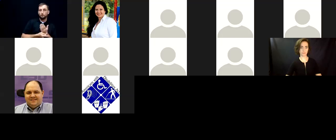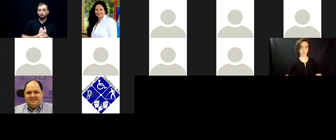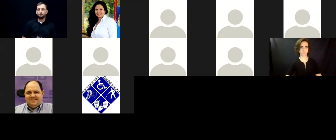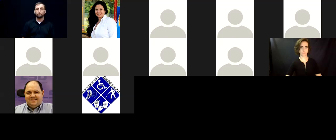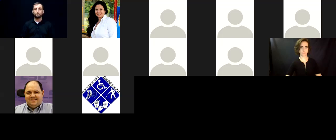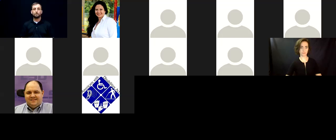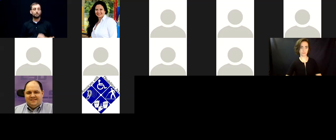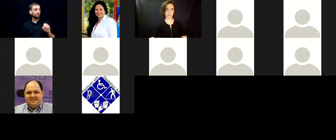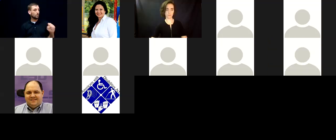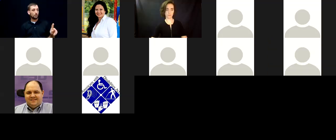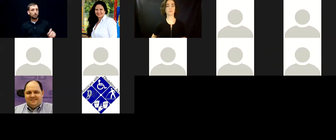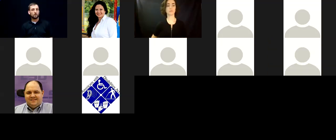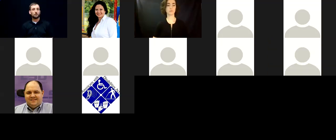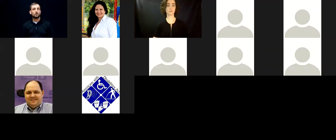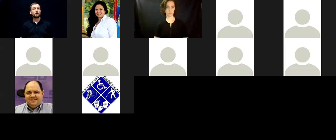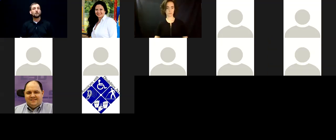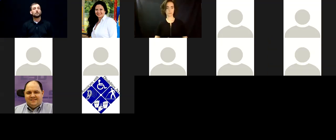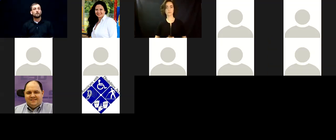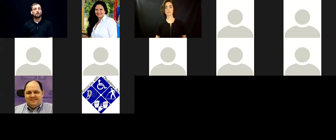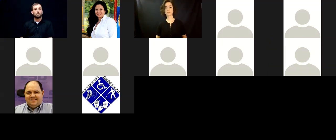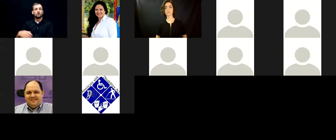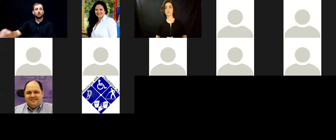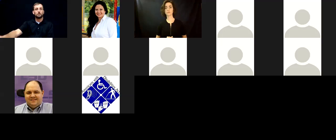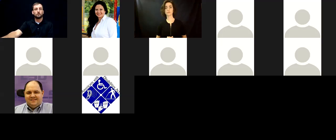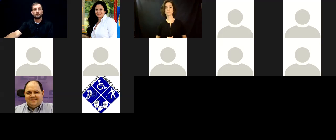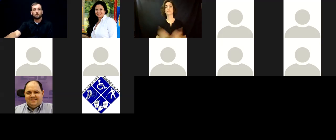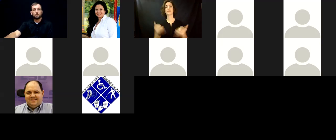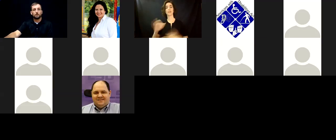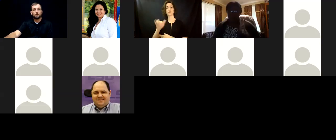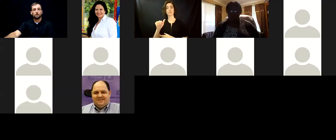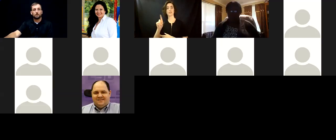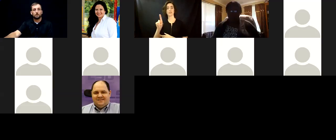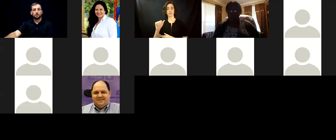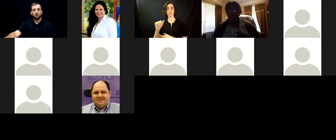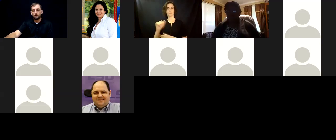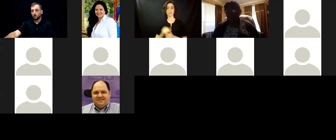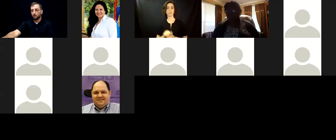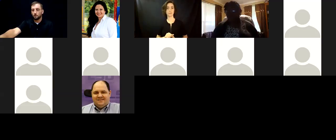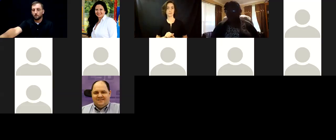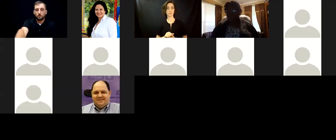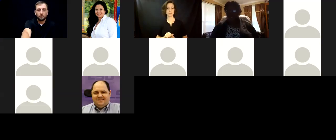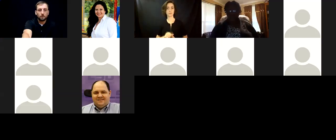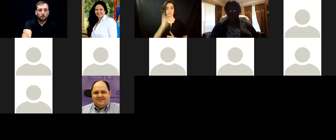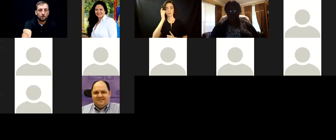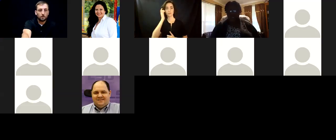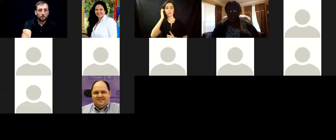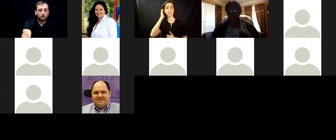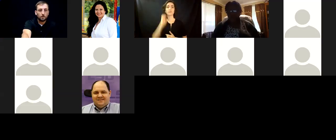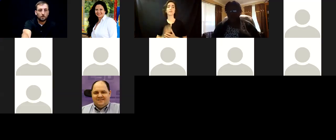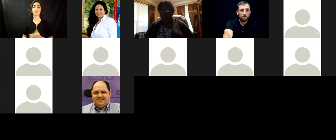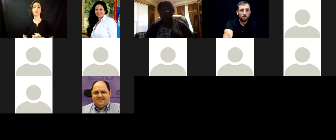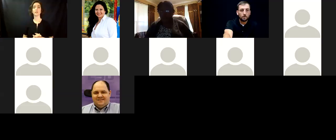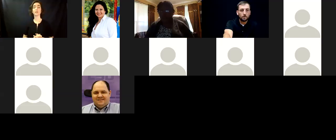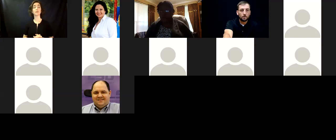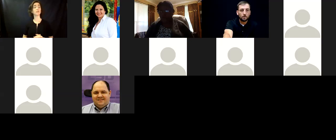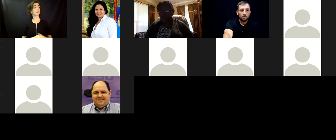Okay, and Jada. For Southern University as a